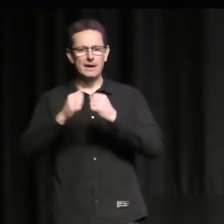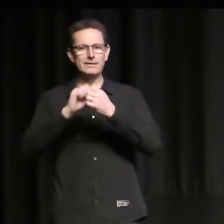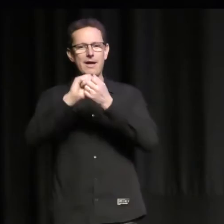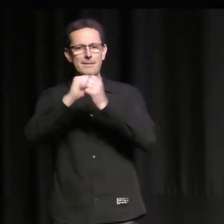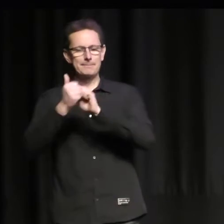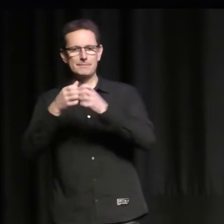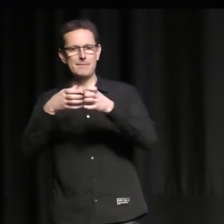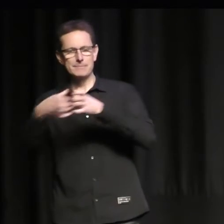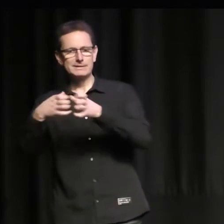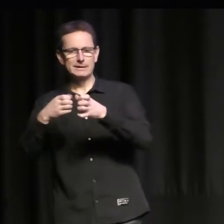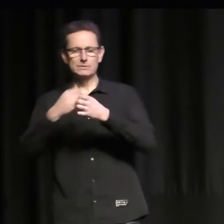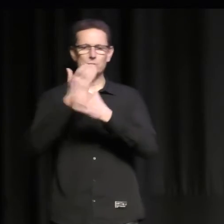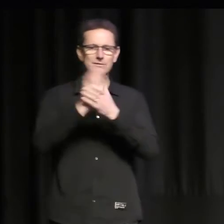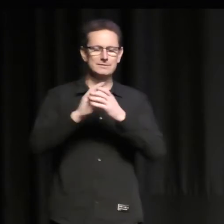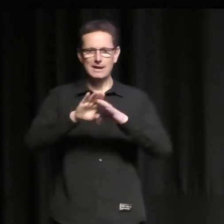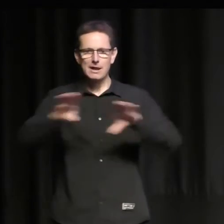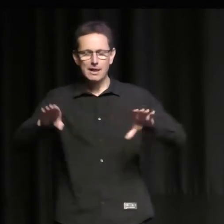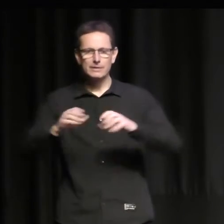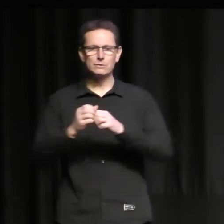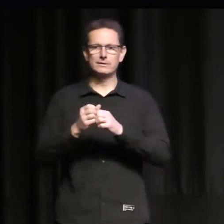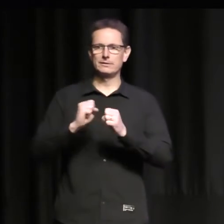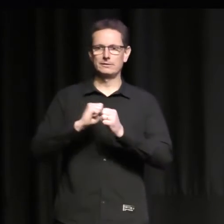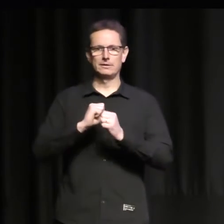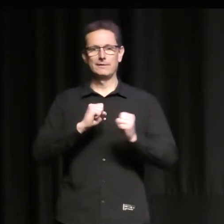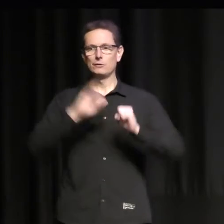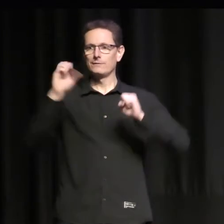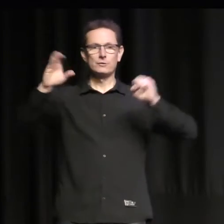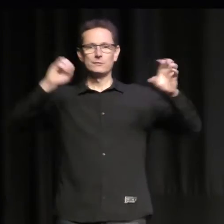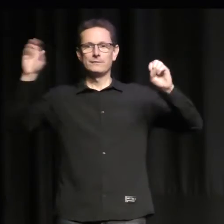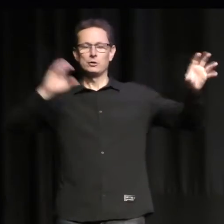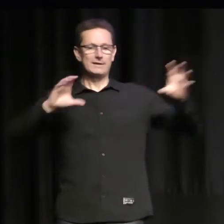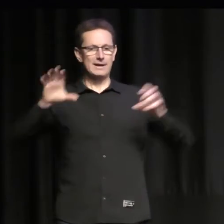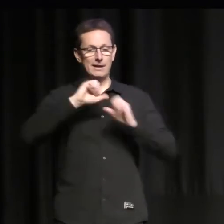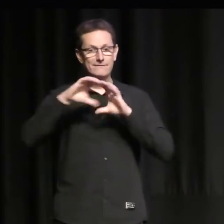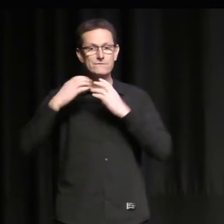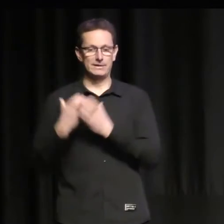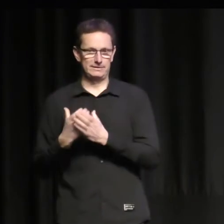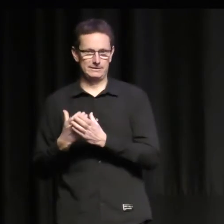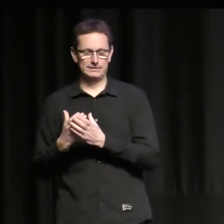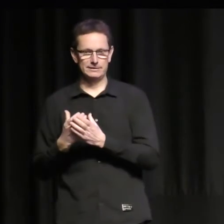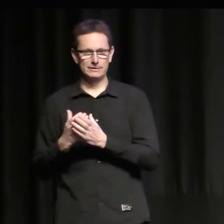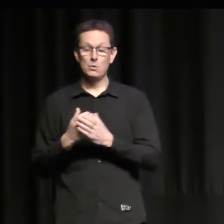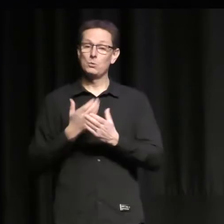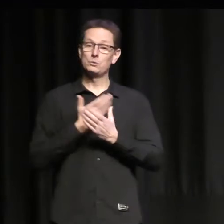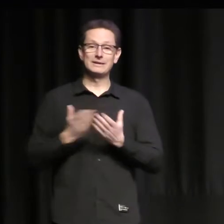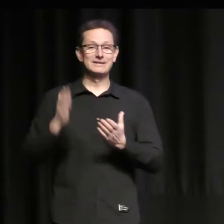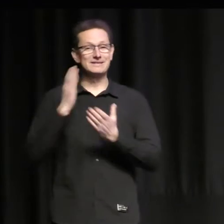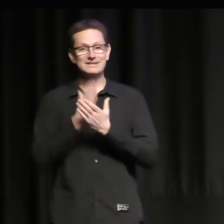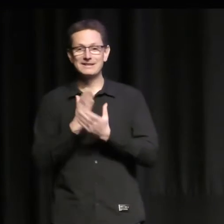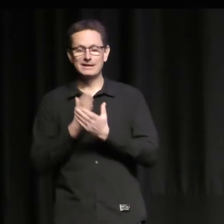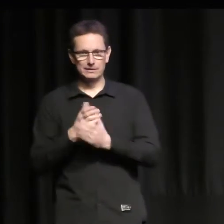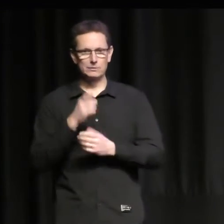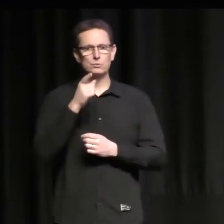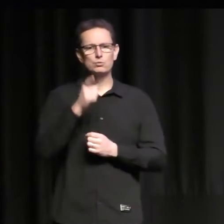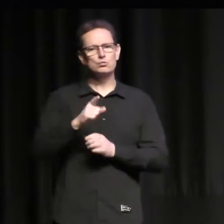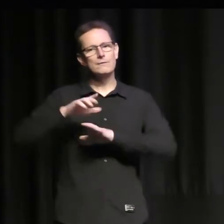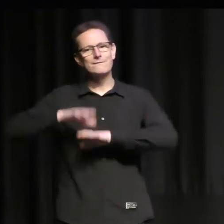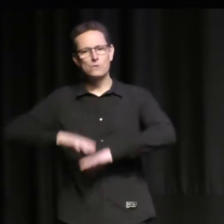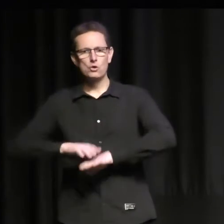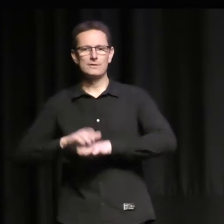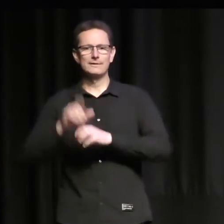It splits and it goes all over the world. And you're not likely to stay in a firm that gives you that